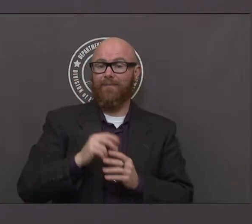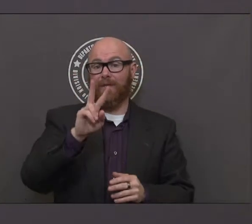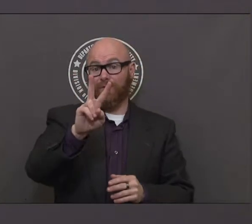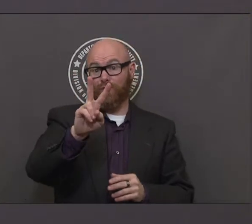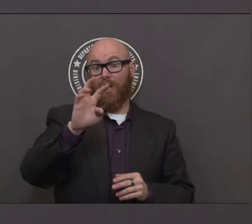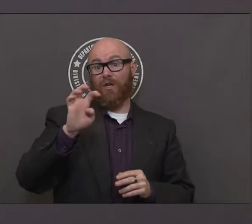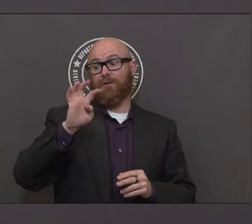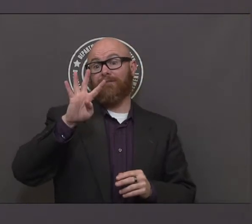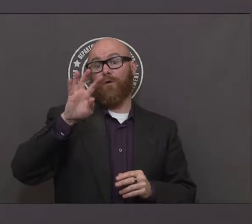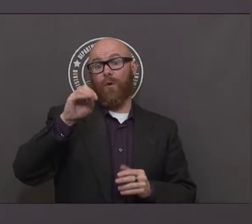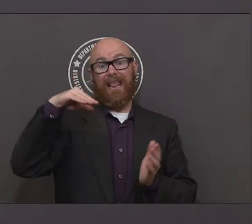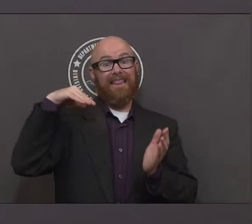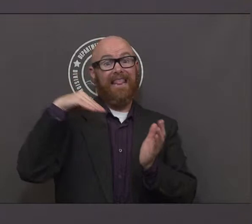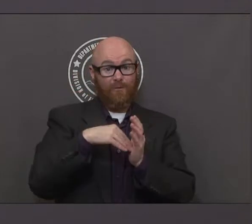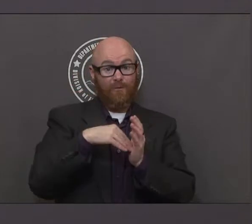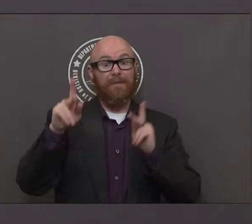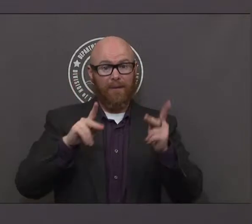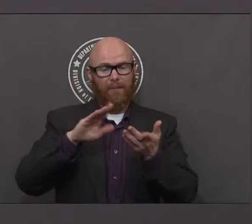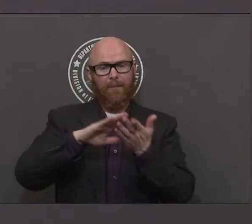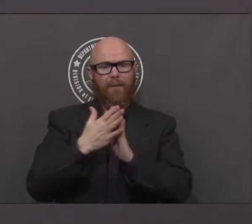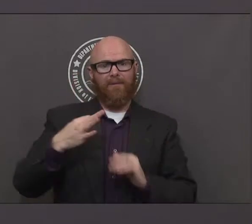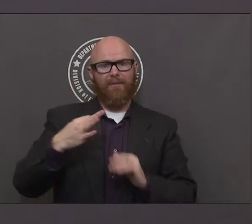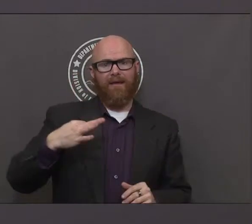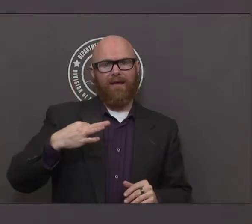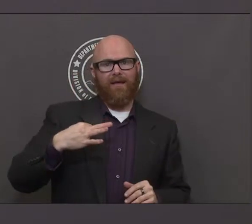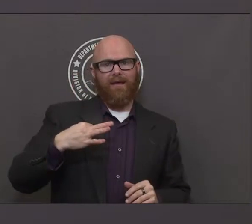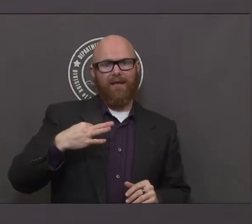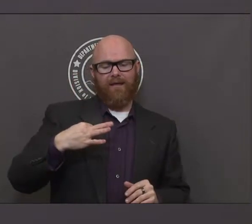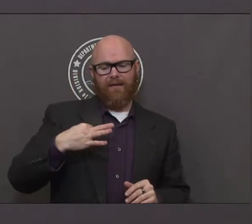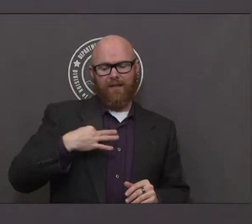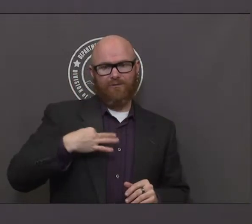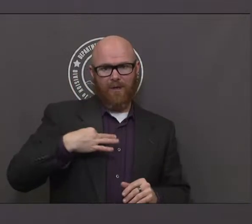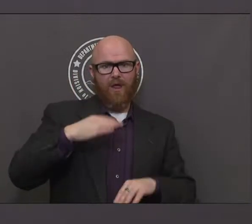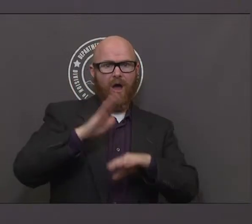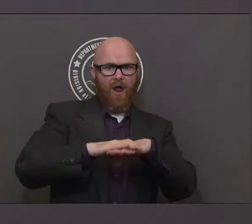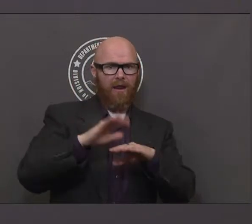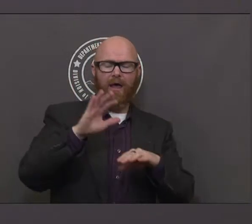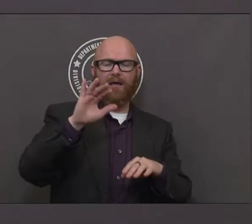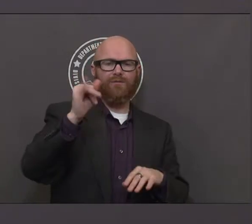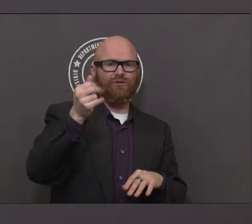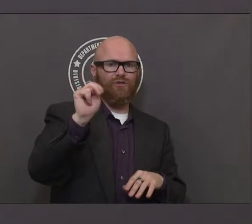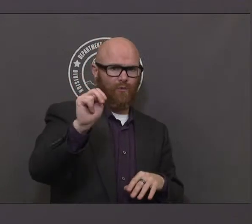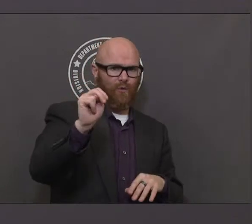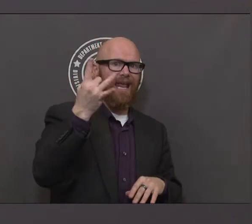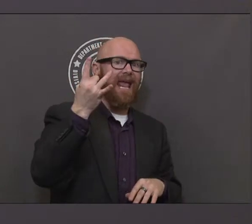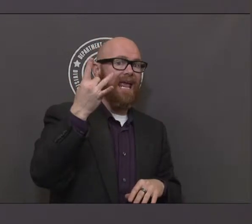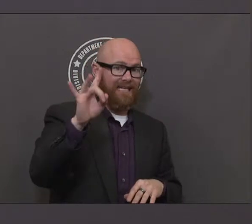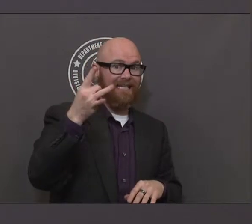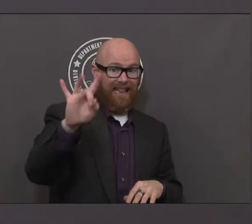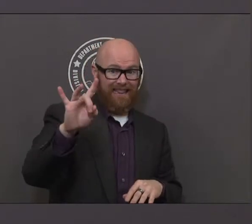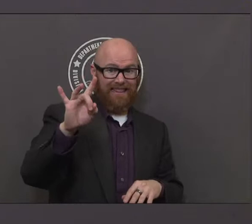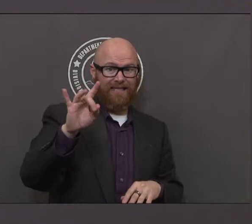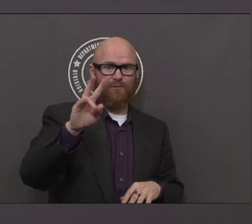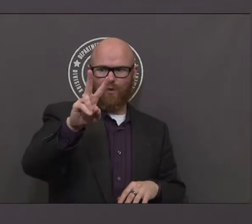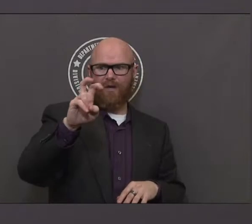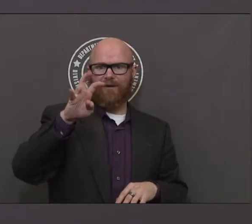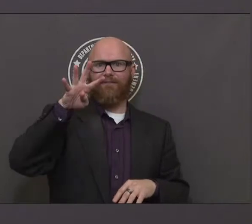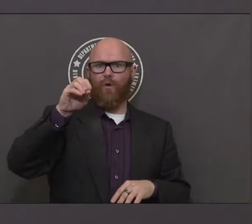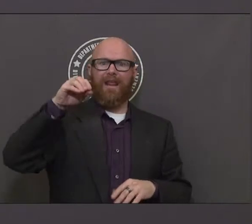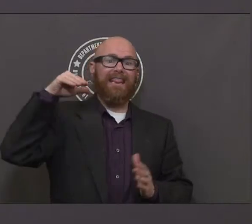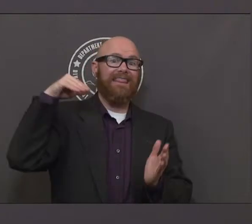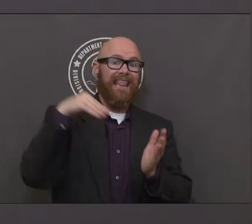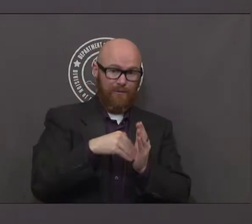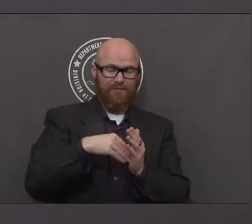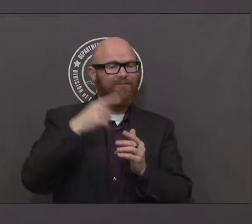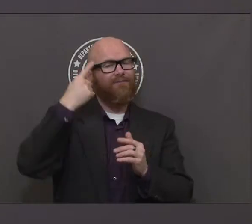became eligible on February 18th. Okay, on January 18th. That's when we opened it up to